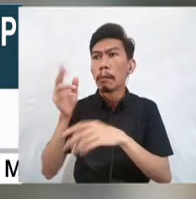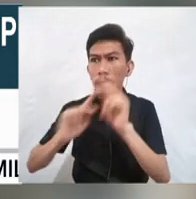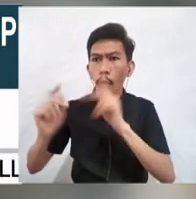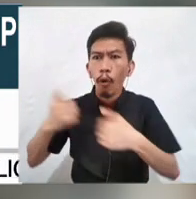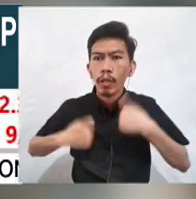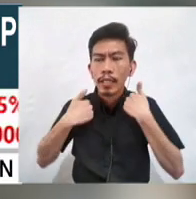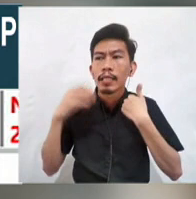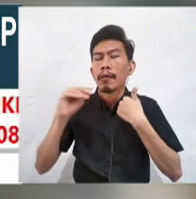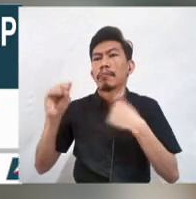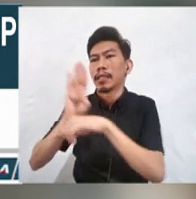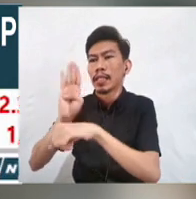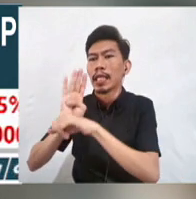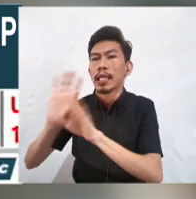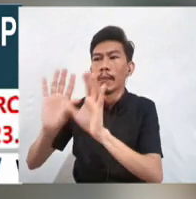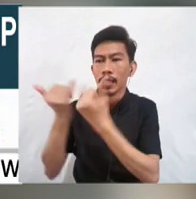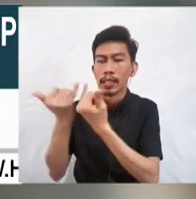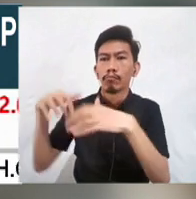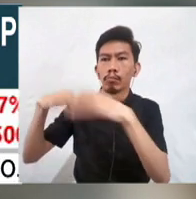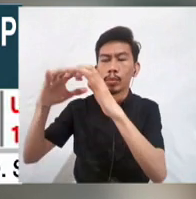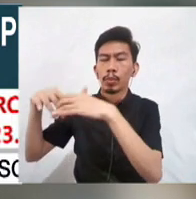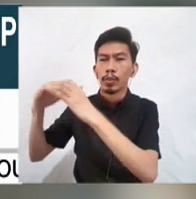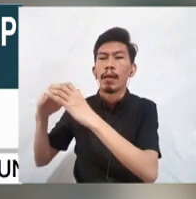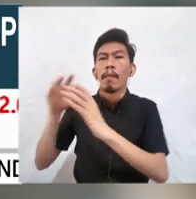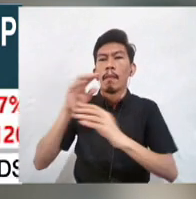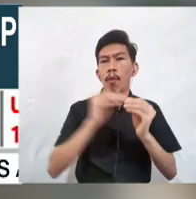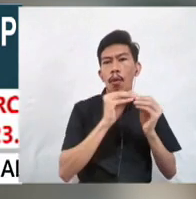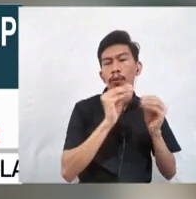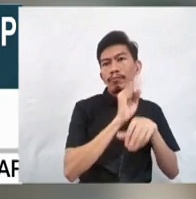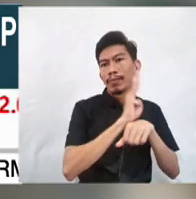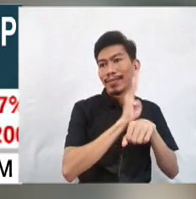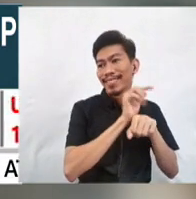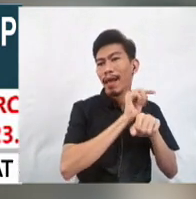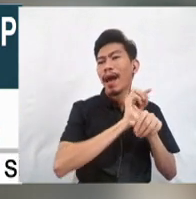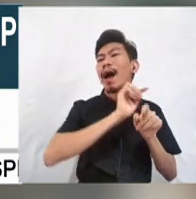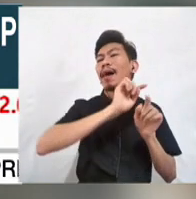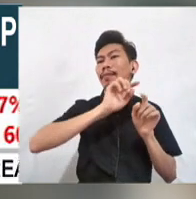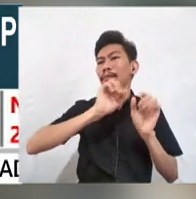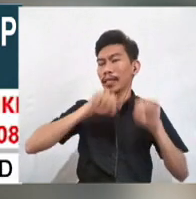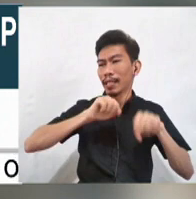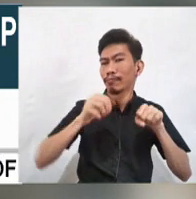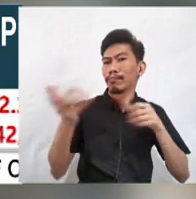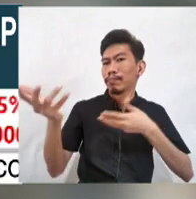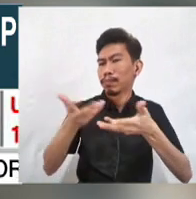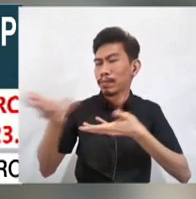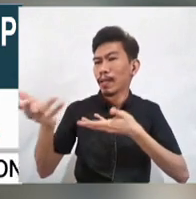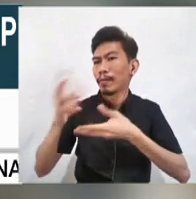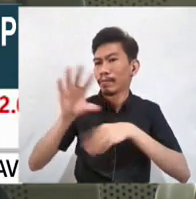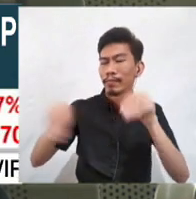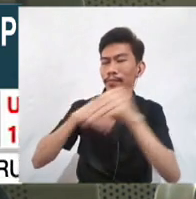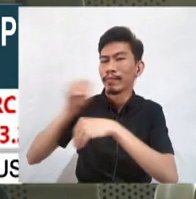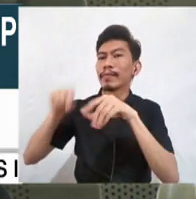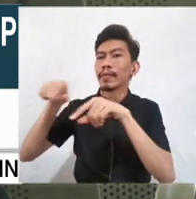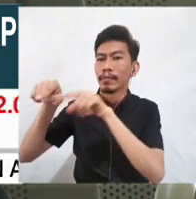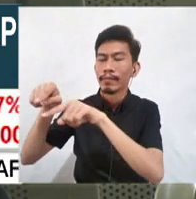can attract, we hope to attract more investors, because in our economic zones of PEZA, investors and the workers